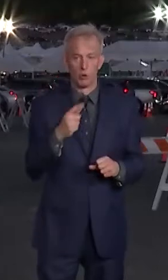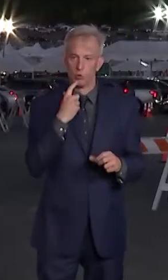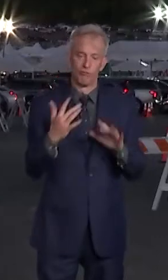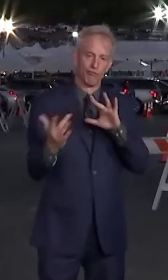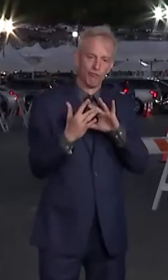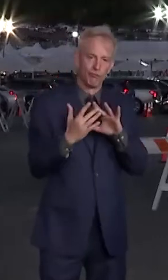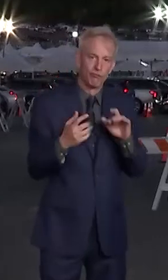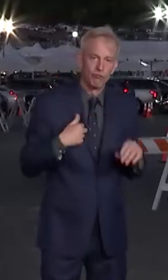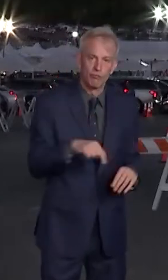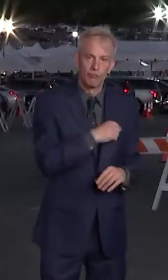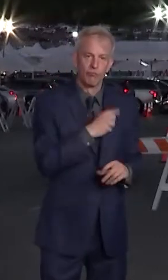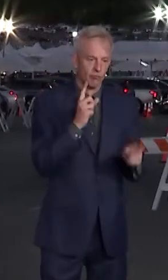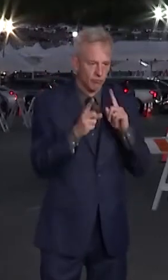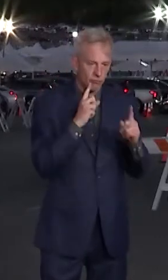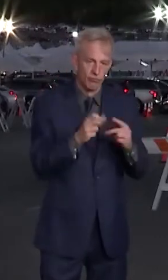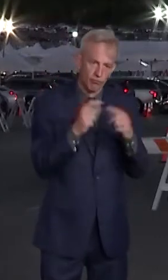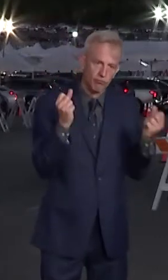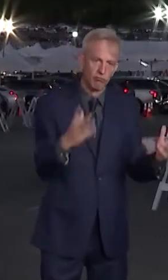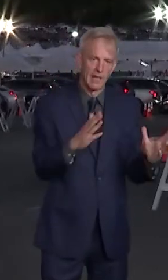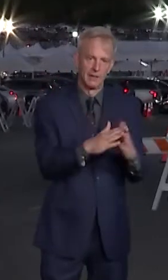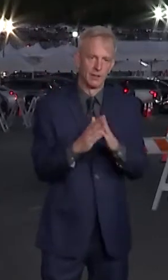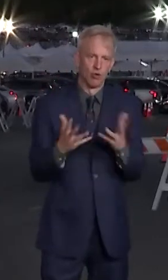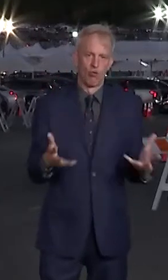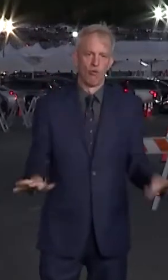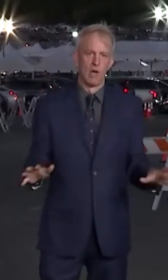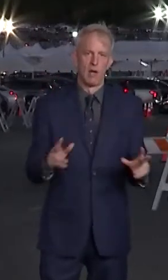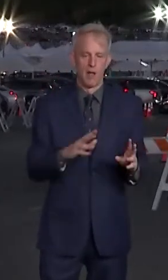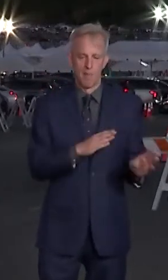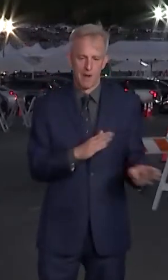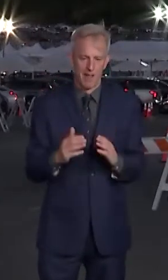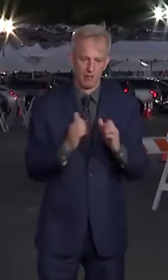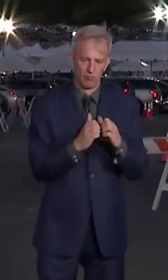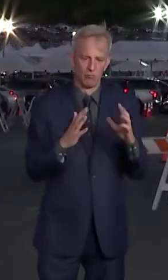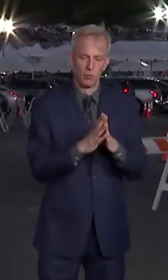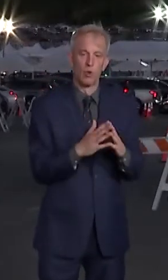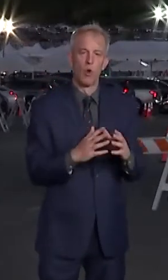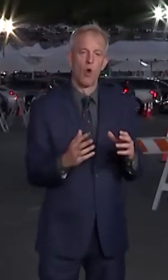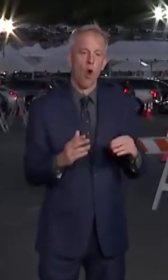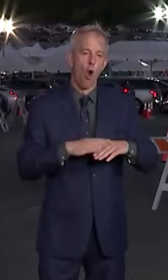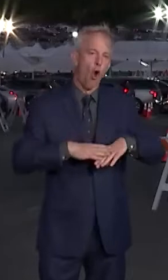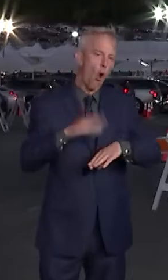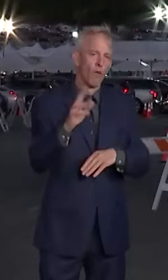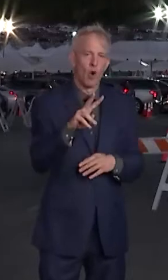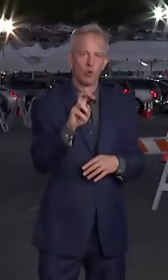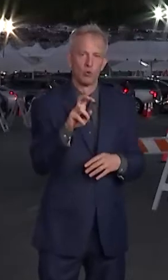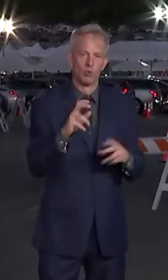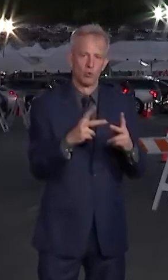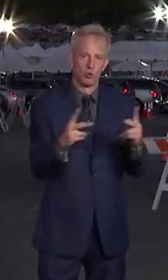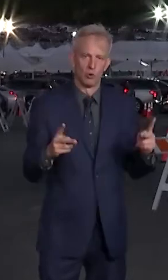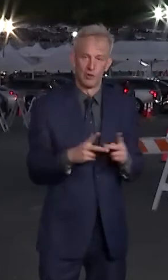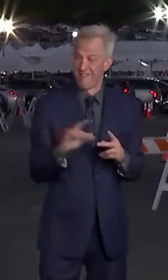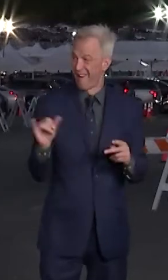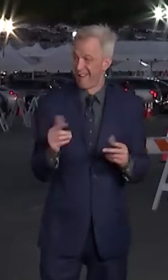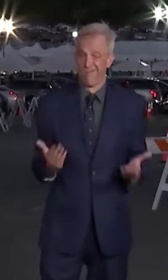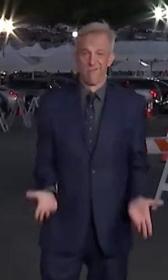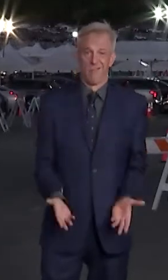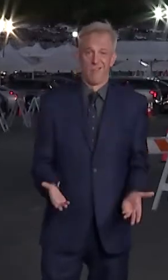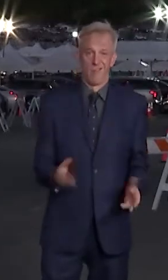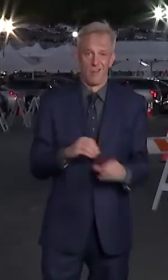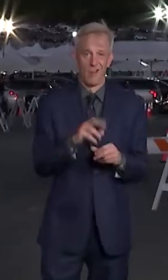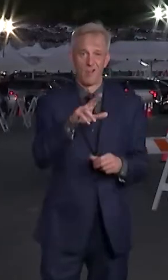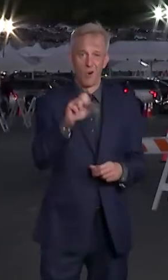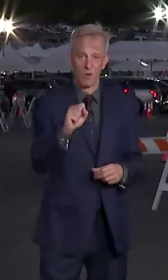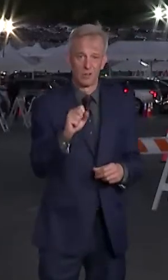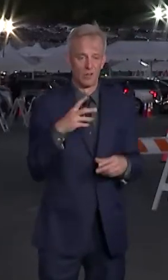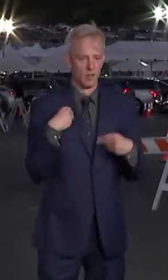cities across the country, and who plans to stand up 200 plus sites like this around the United States of America, give